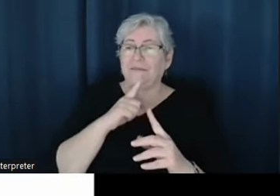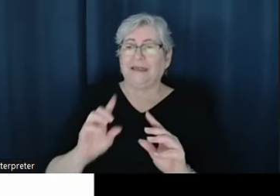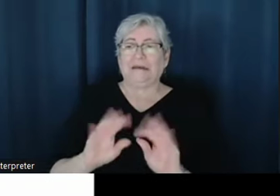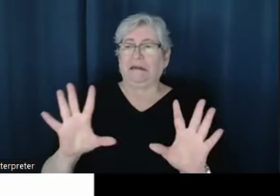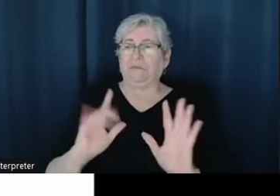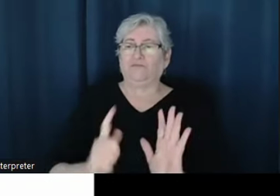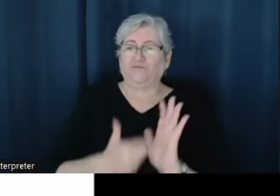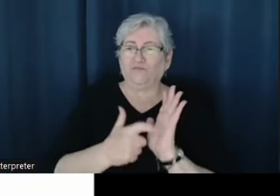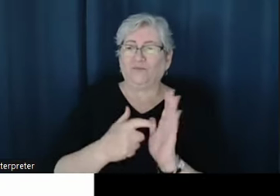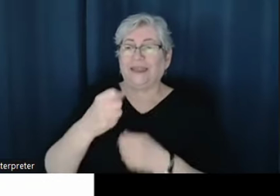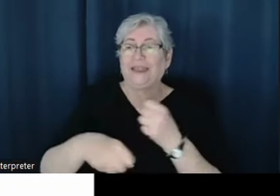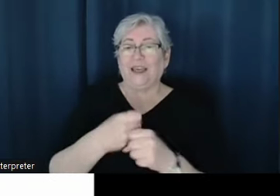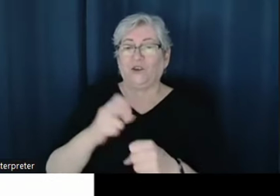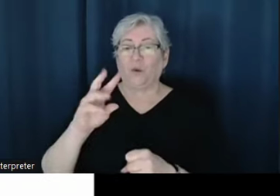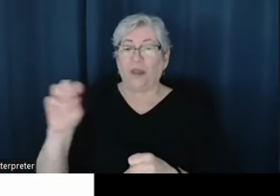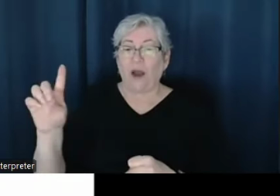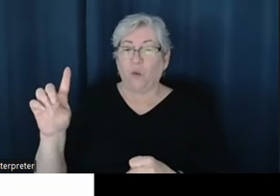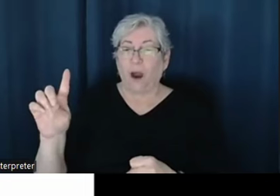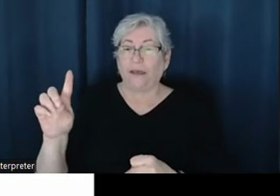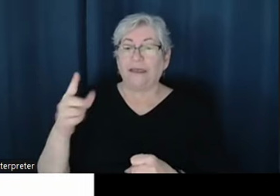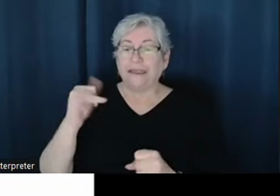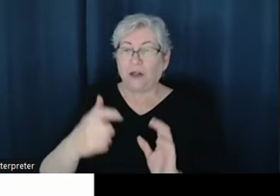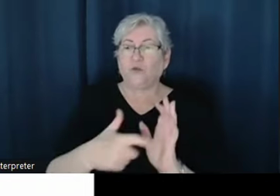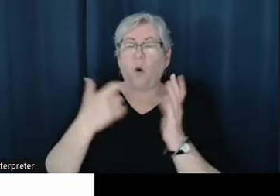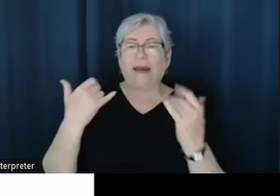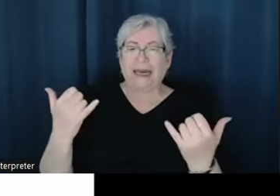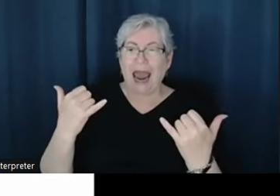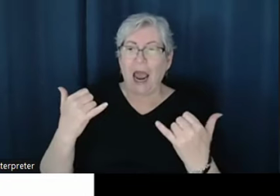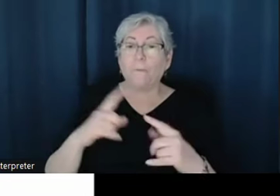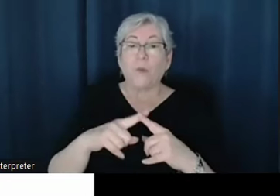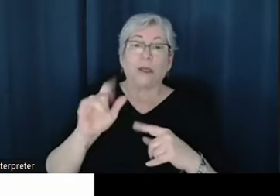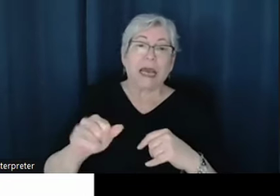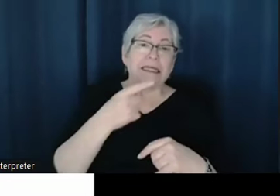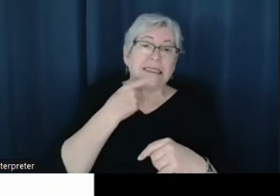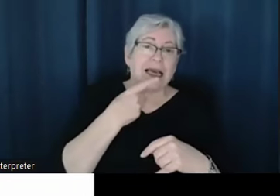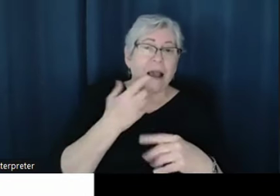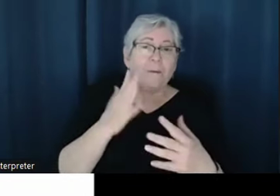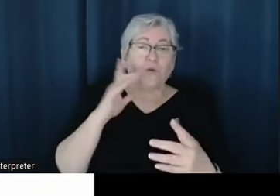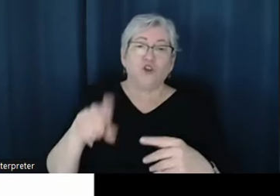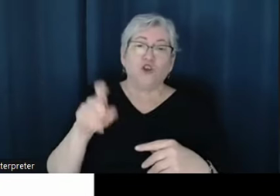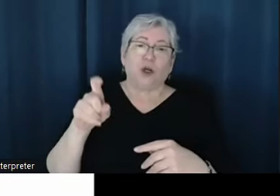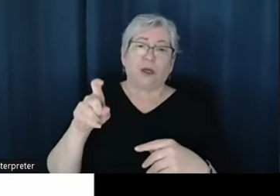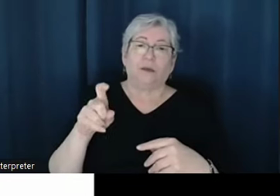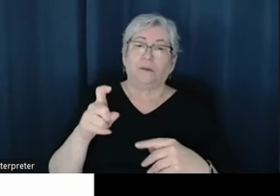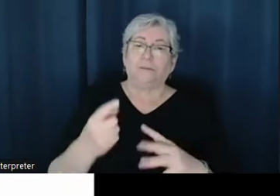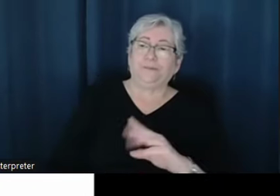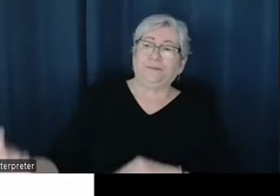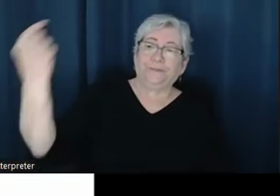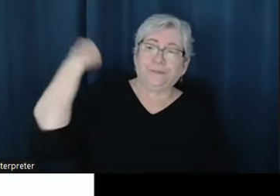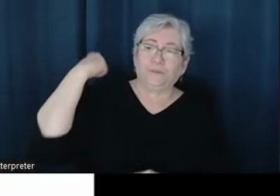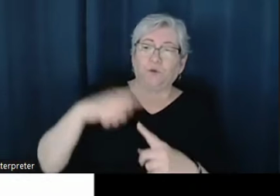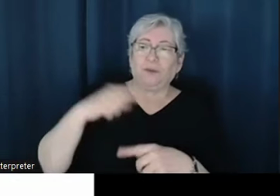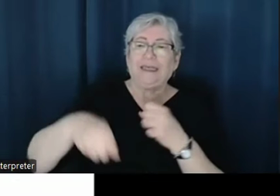required in 2001, are still required today, although you could argue that they should have been going on all the way back to